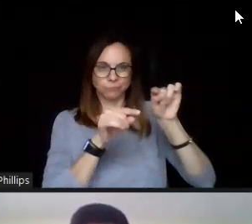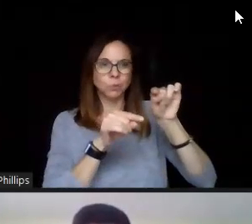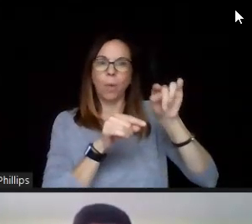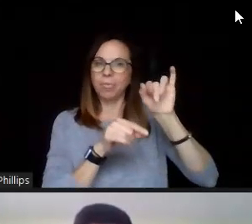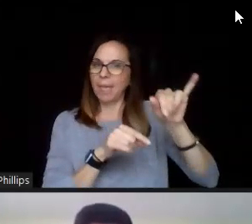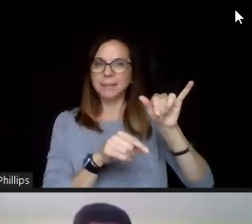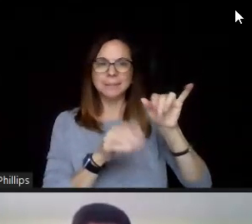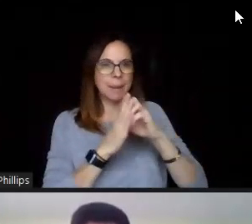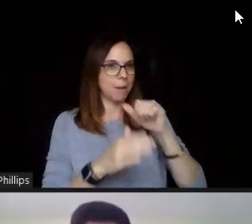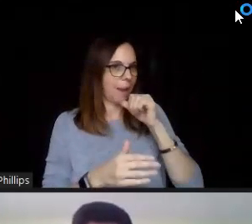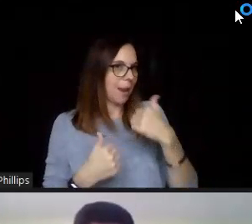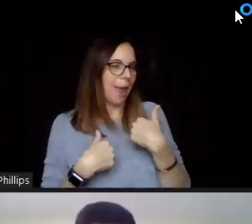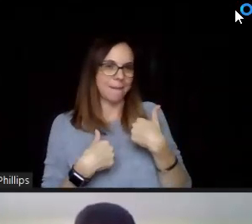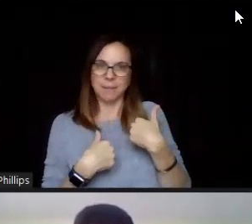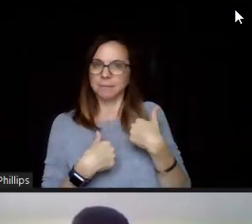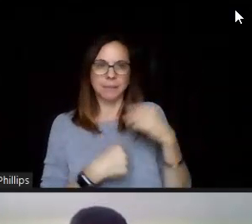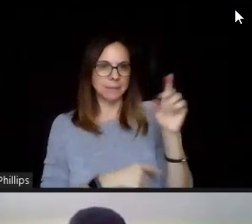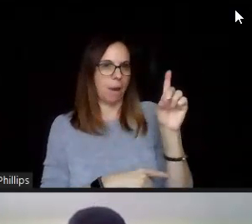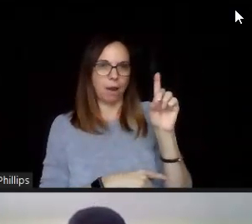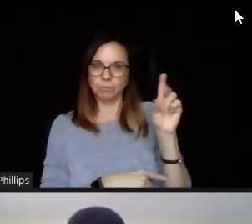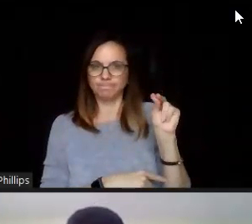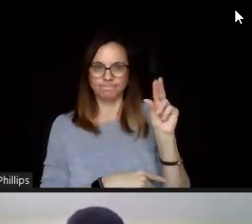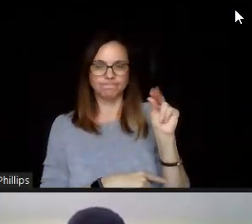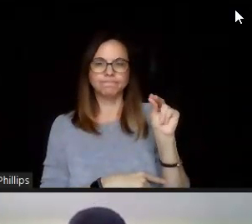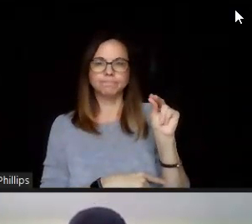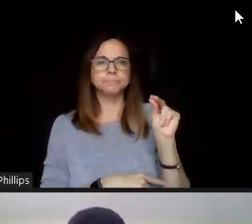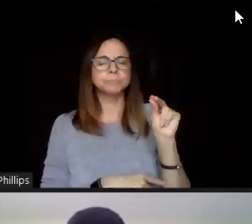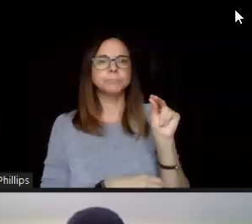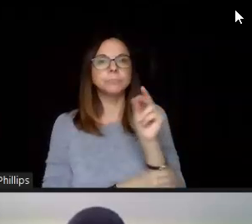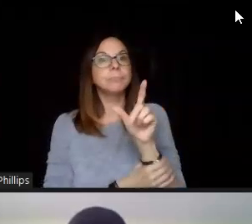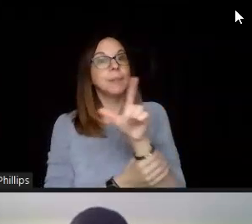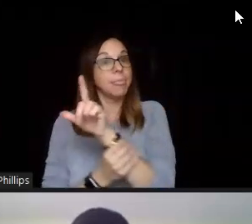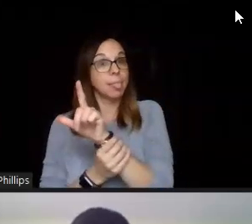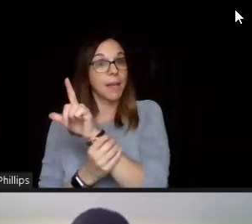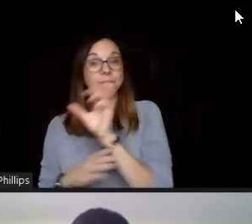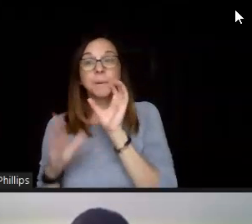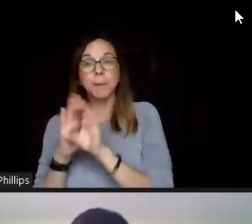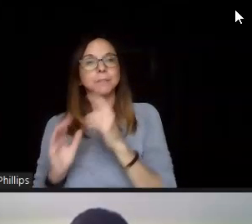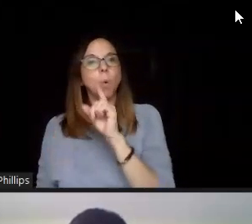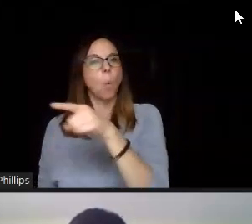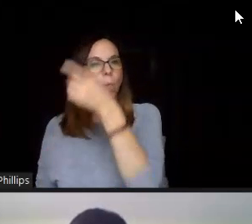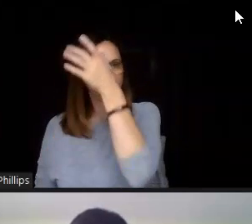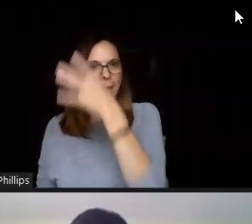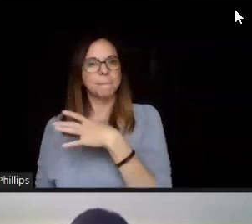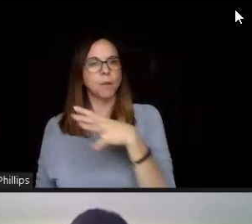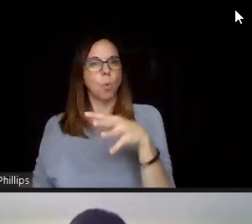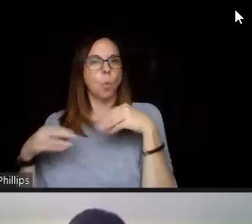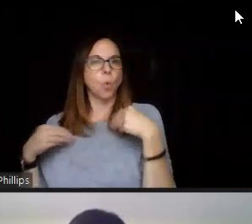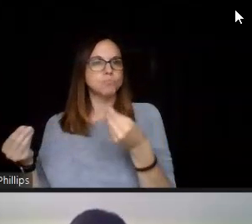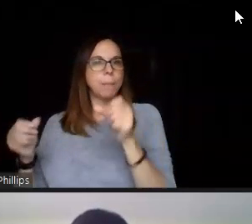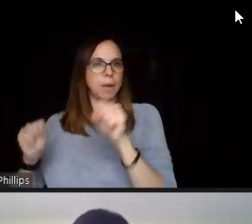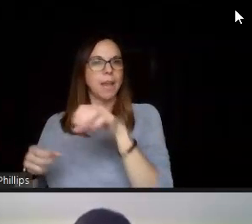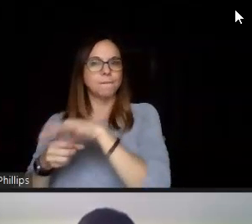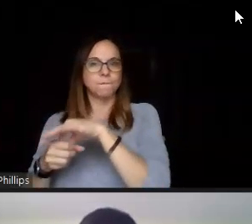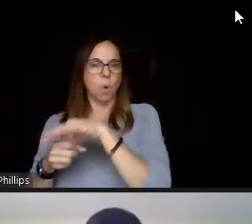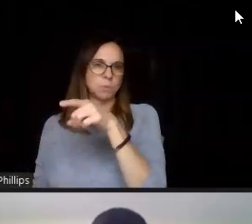having democracy. They'd be undemocratic, right? Yeah, But then what the about- picture on the left says that only men who own property could vote. So that's